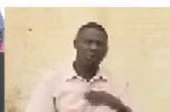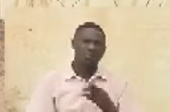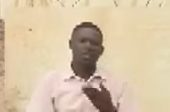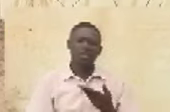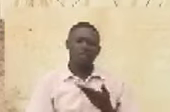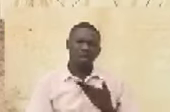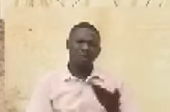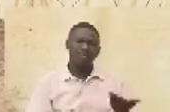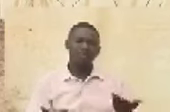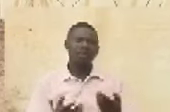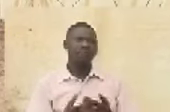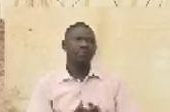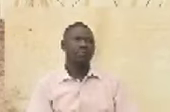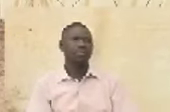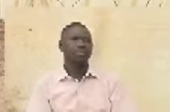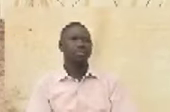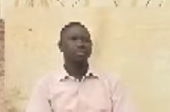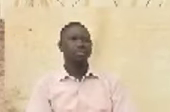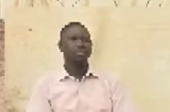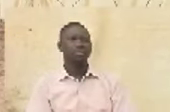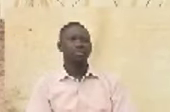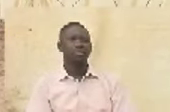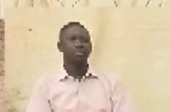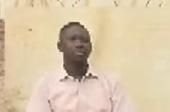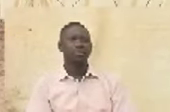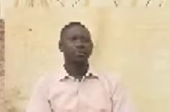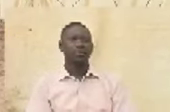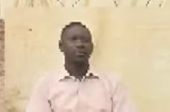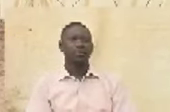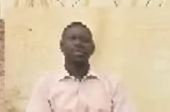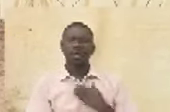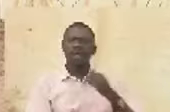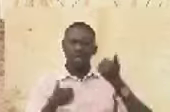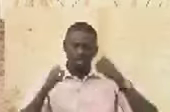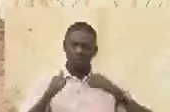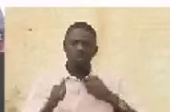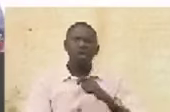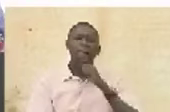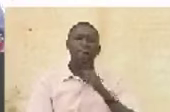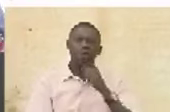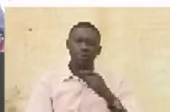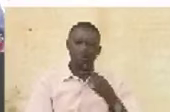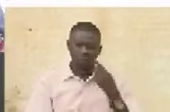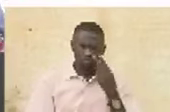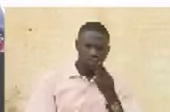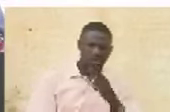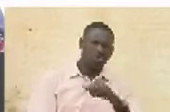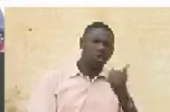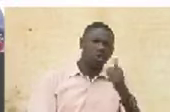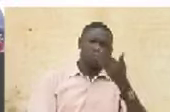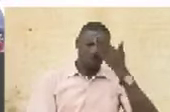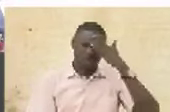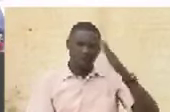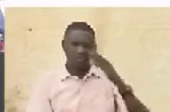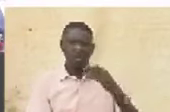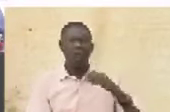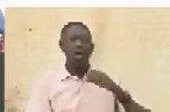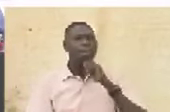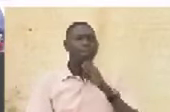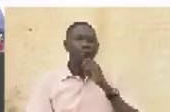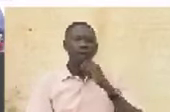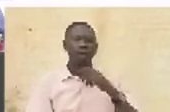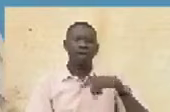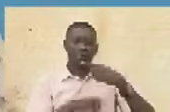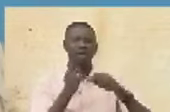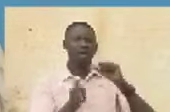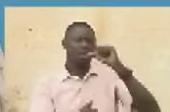sodan kudo sodan dele kela ketela jela ba bealon ko among ke isawoti mang ka kela ba o kewol